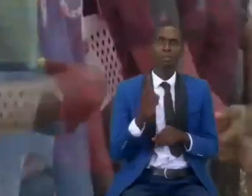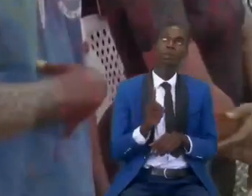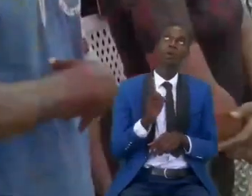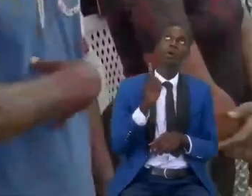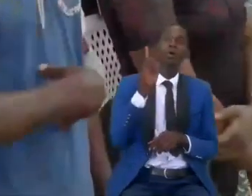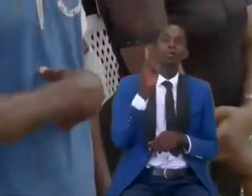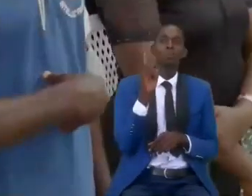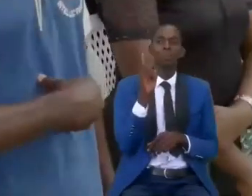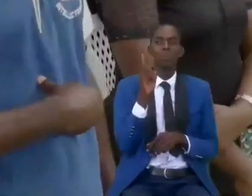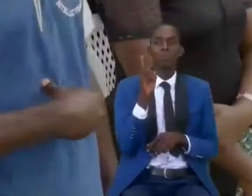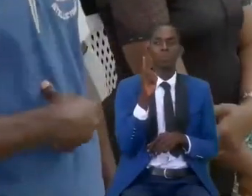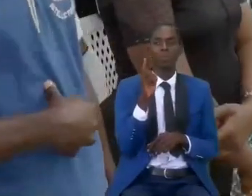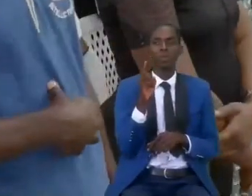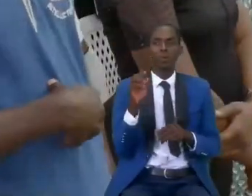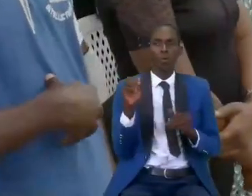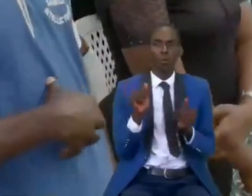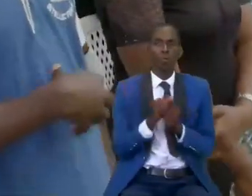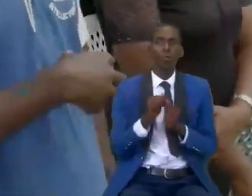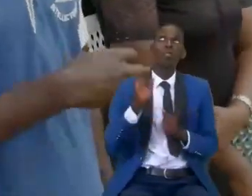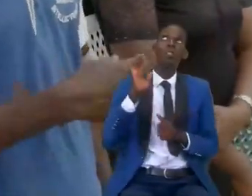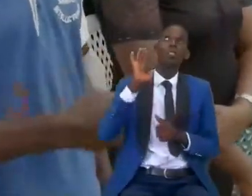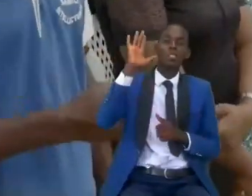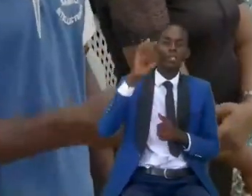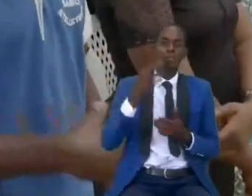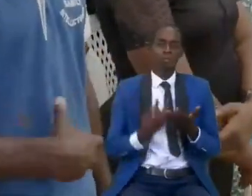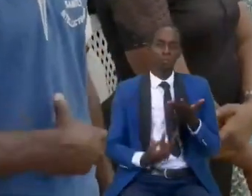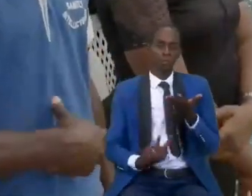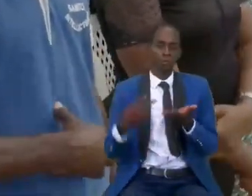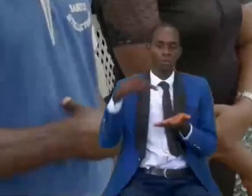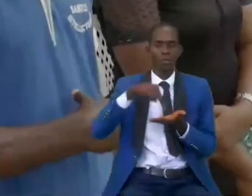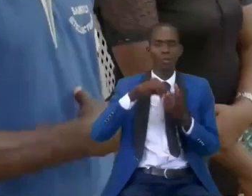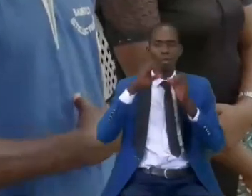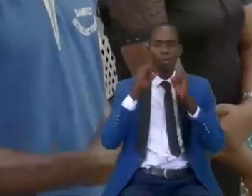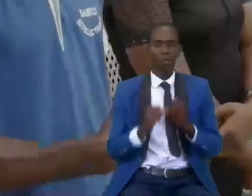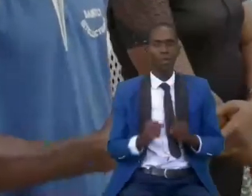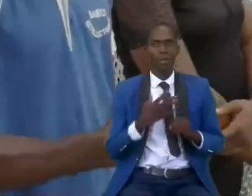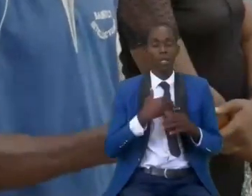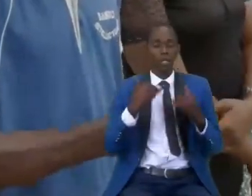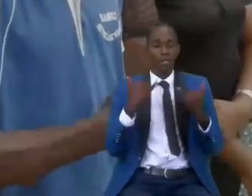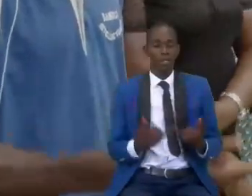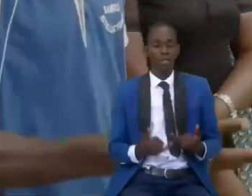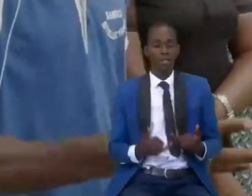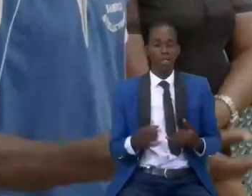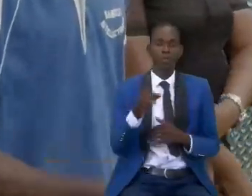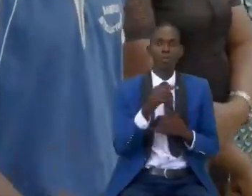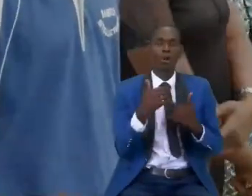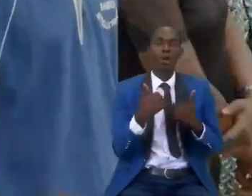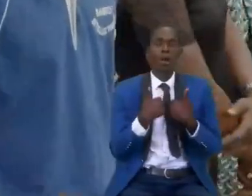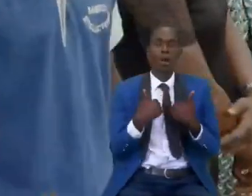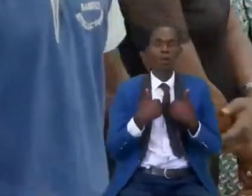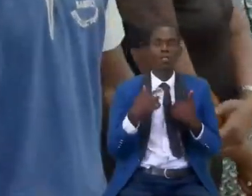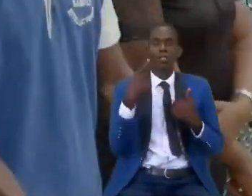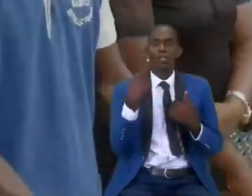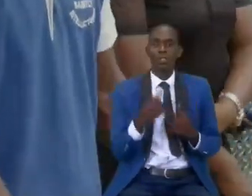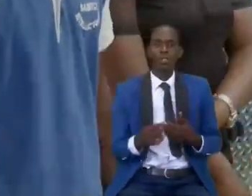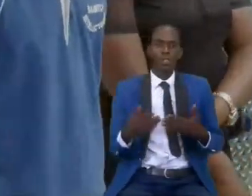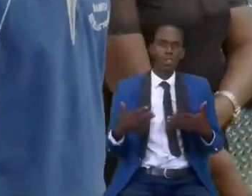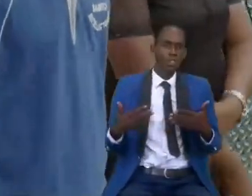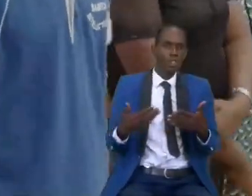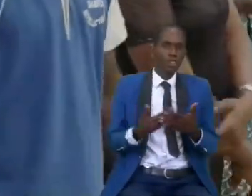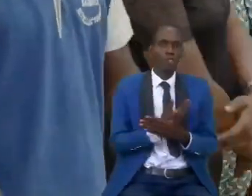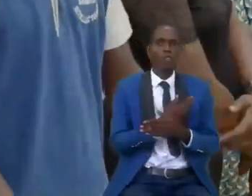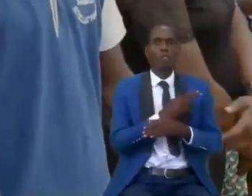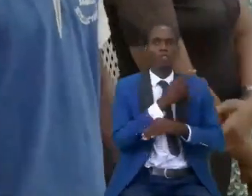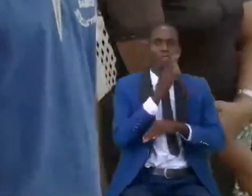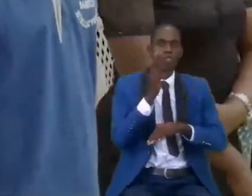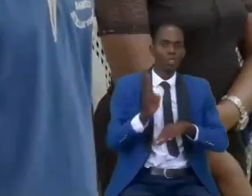power. And now you have the new nature in Christ. Accept it, it's